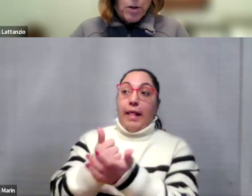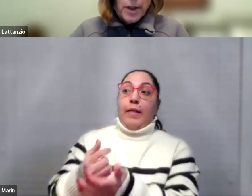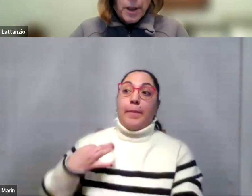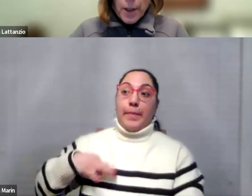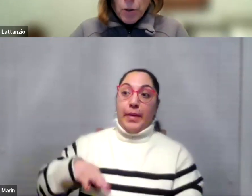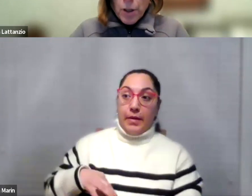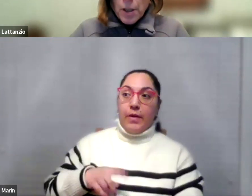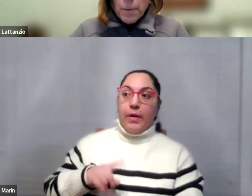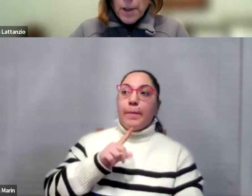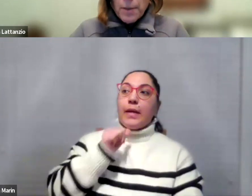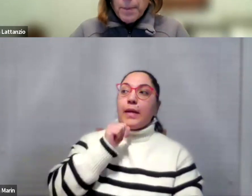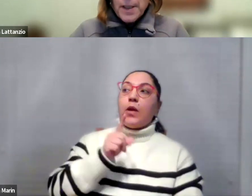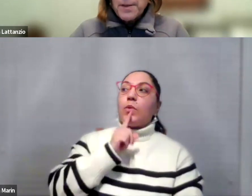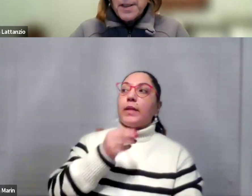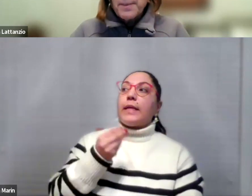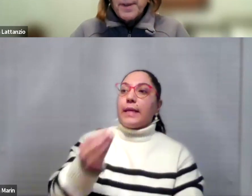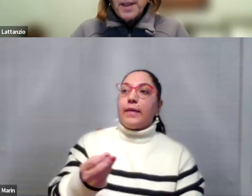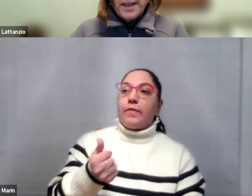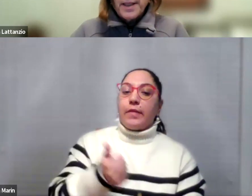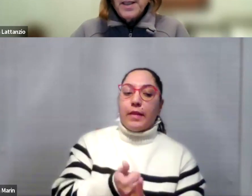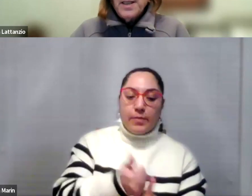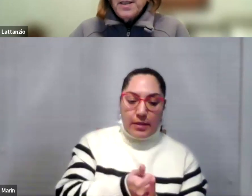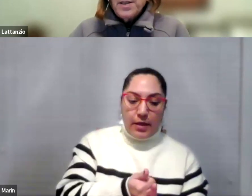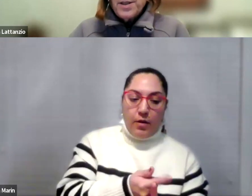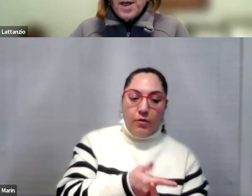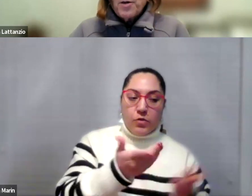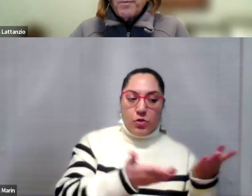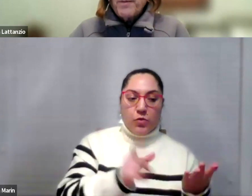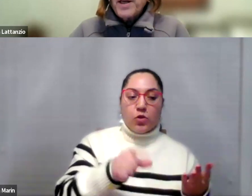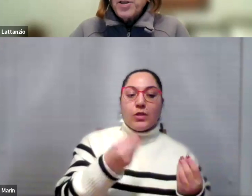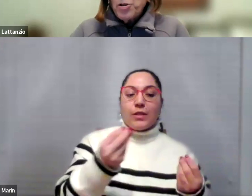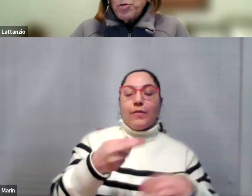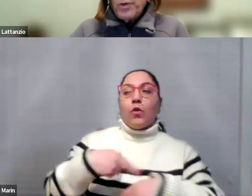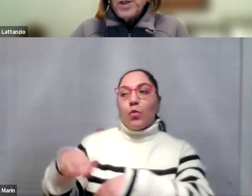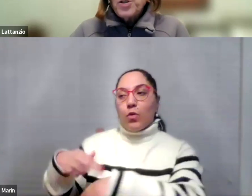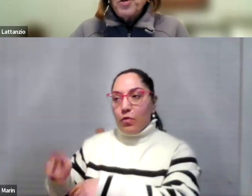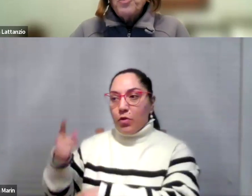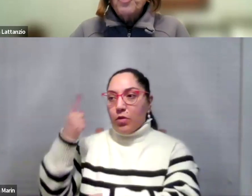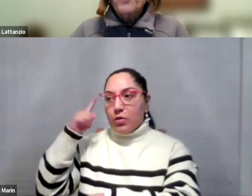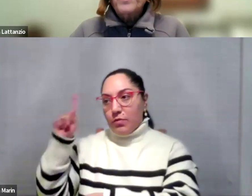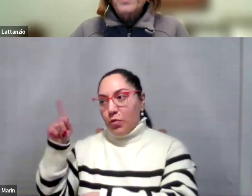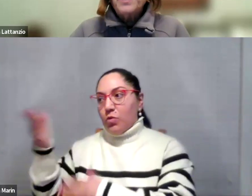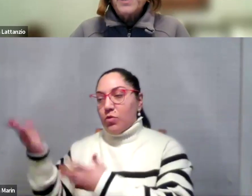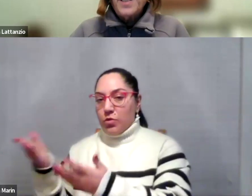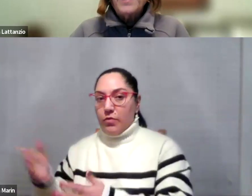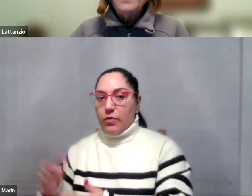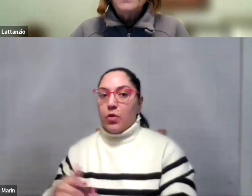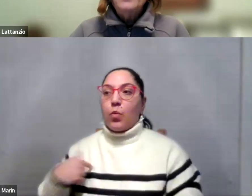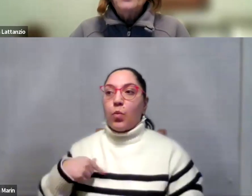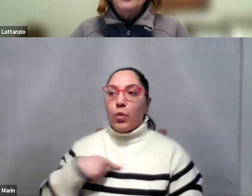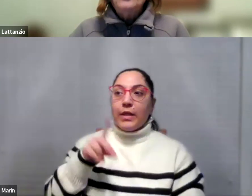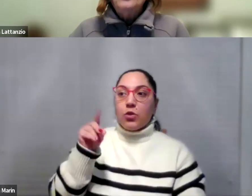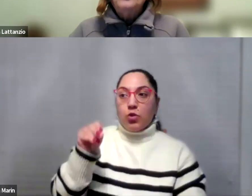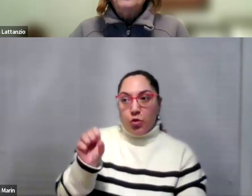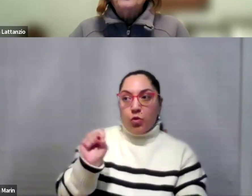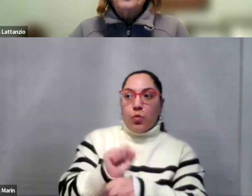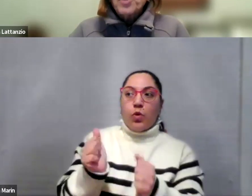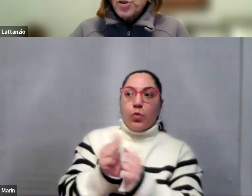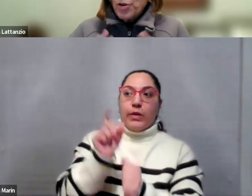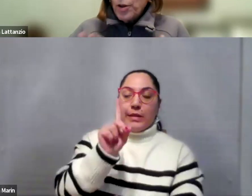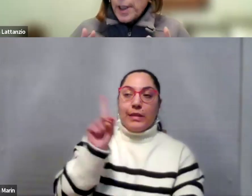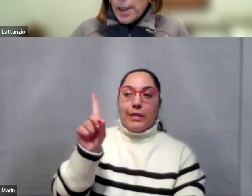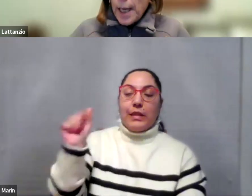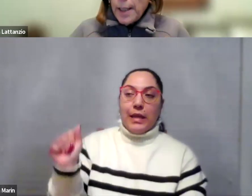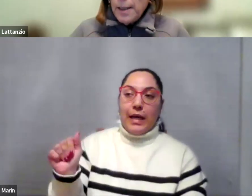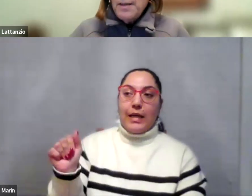developmental or intellectual disability. So, but we do work with DDA to